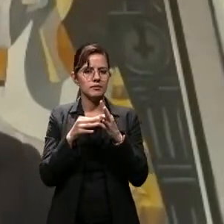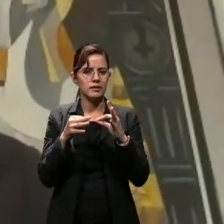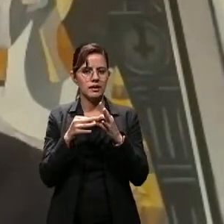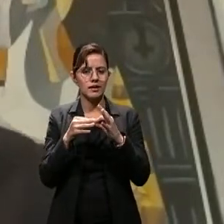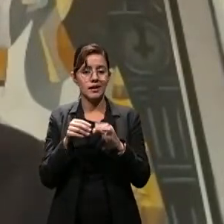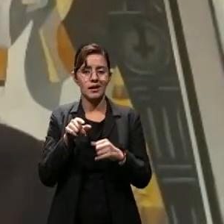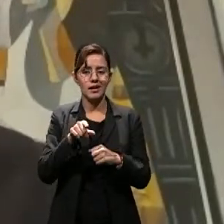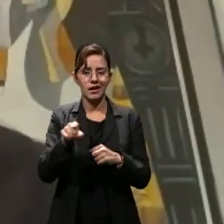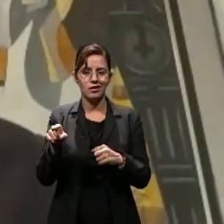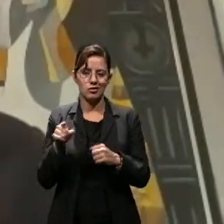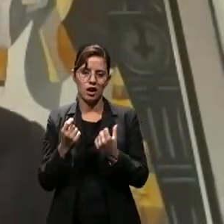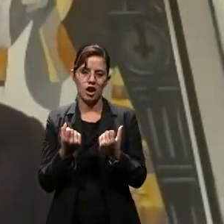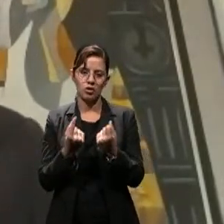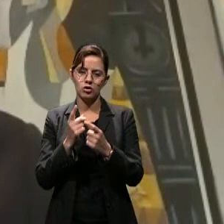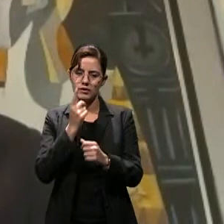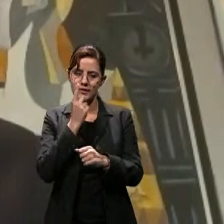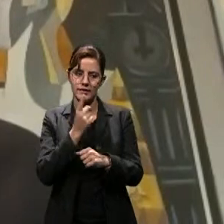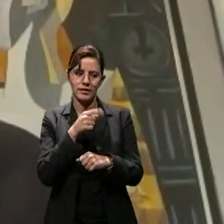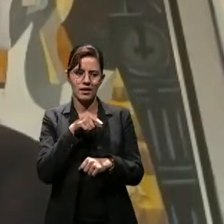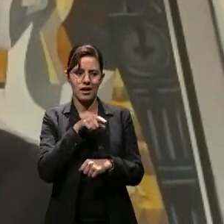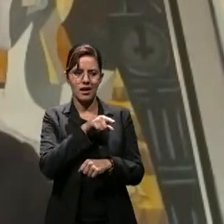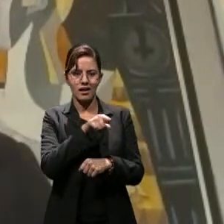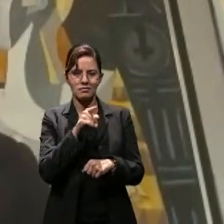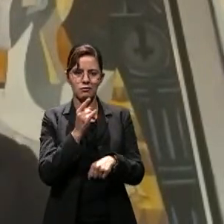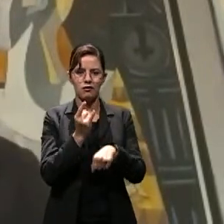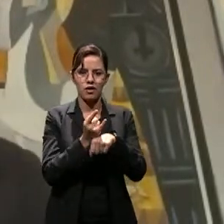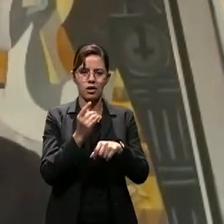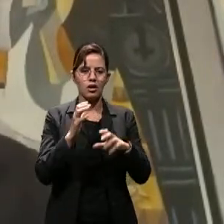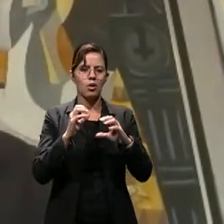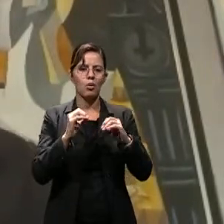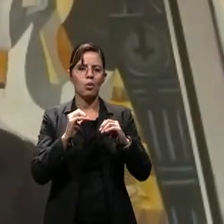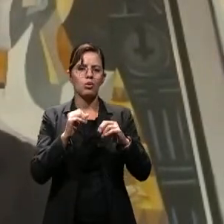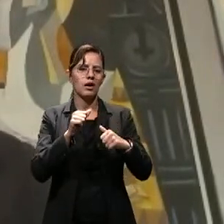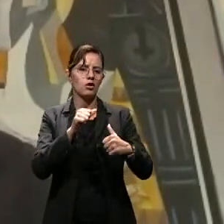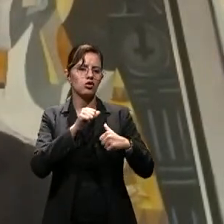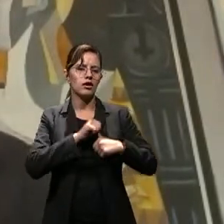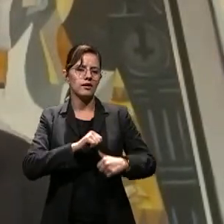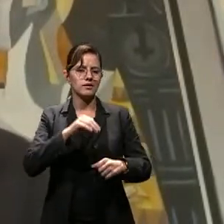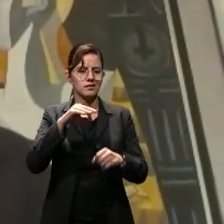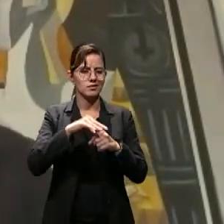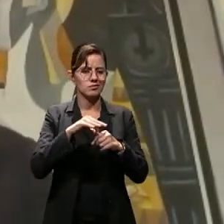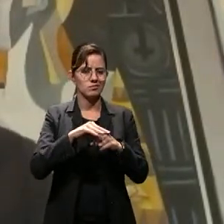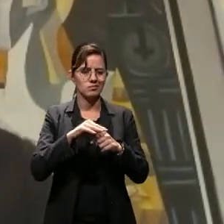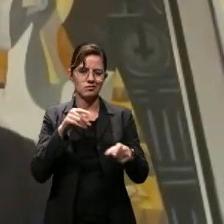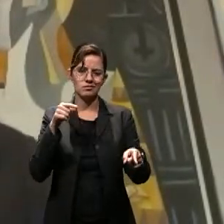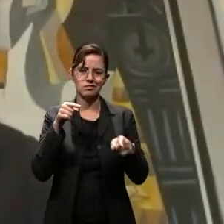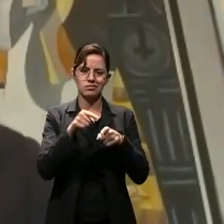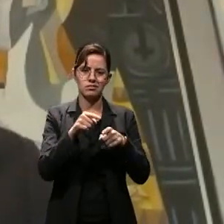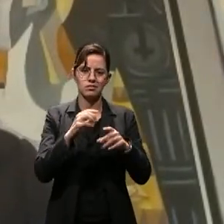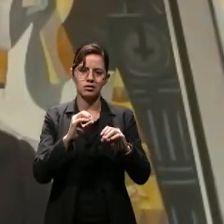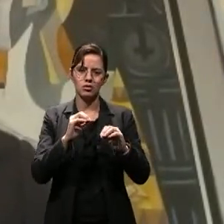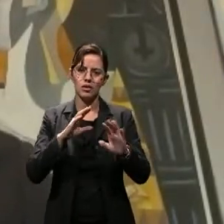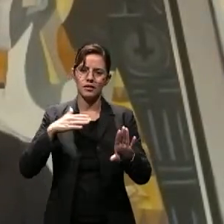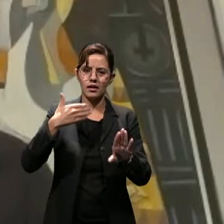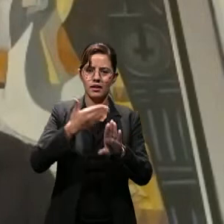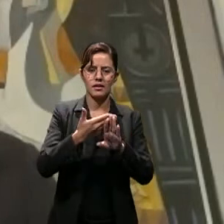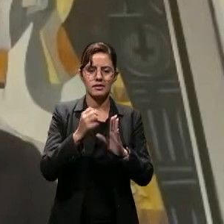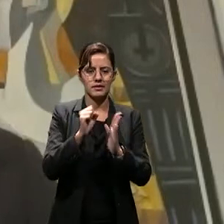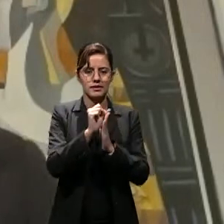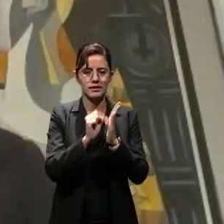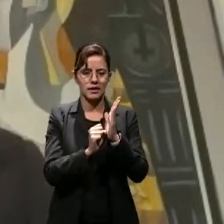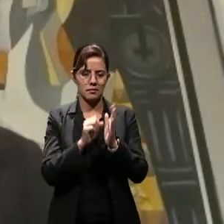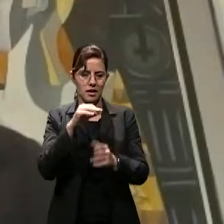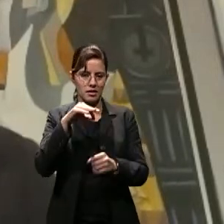not only being the narratives against the electoral authorities and against the electoral